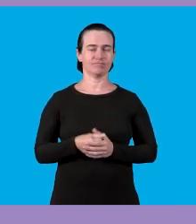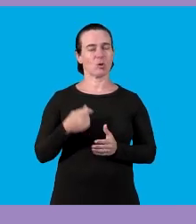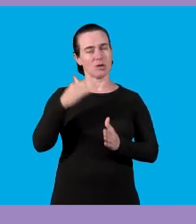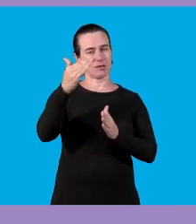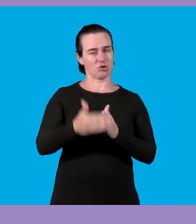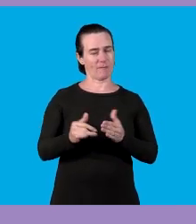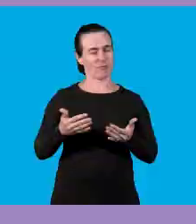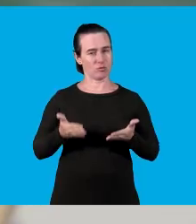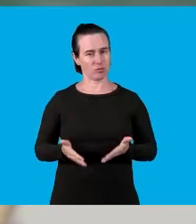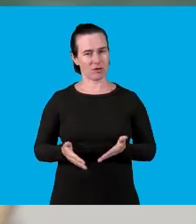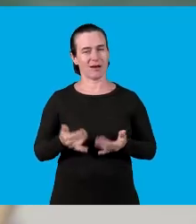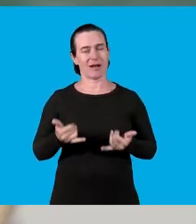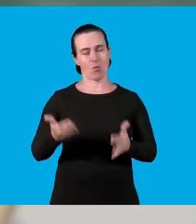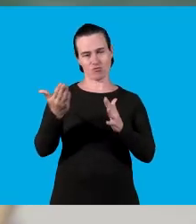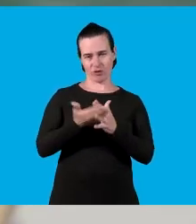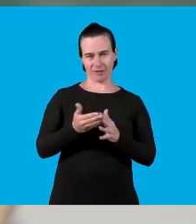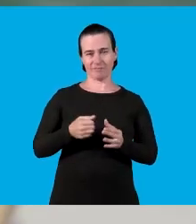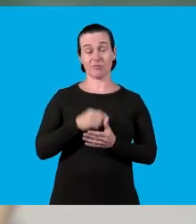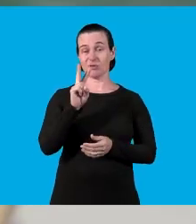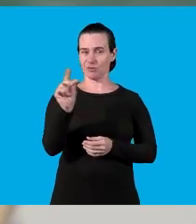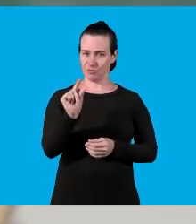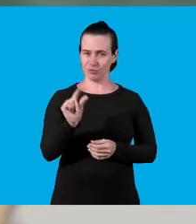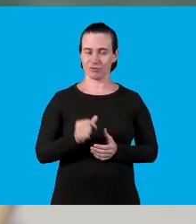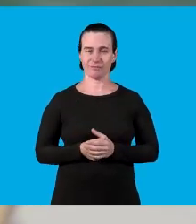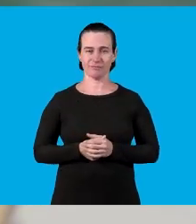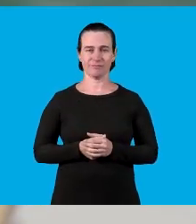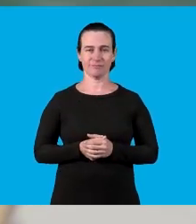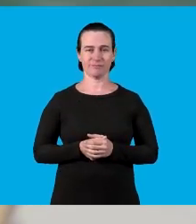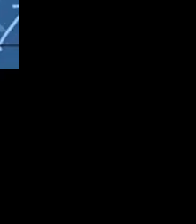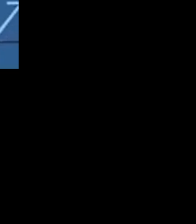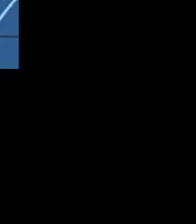Let's stop there for now and go for an ad break. See you shortly.